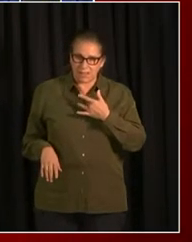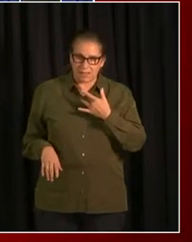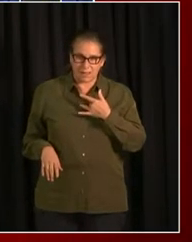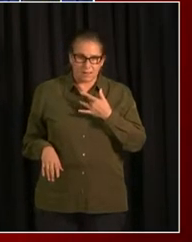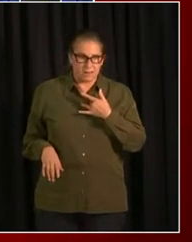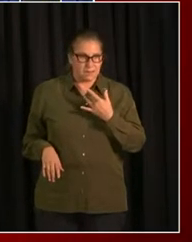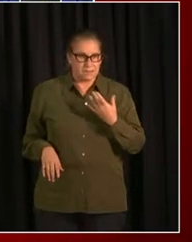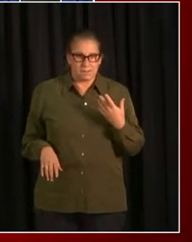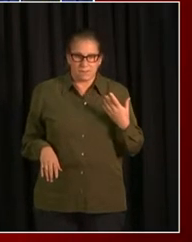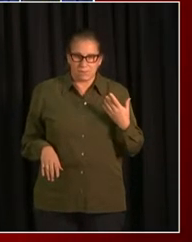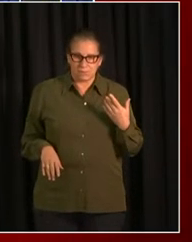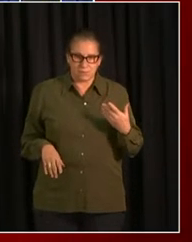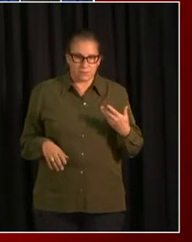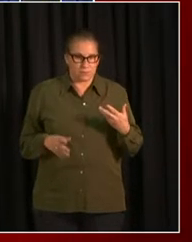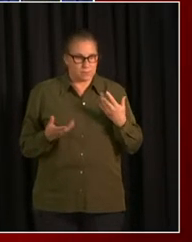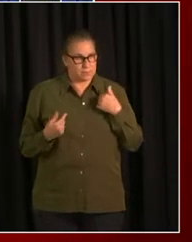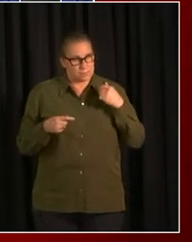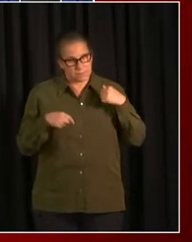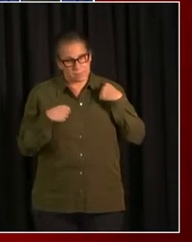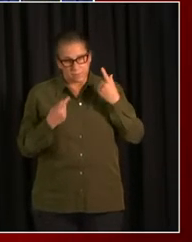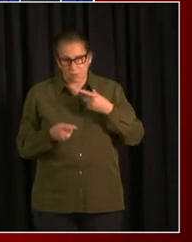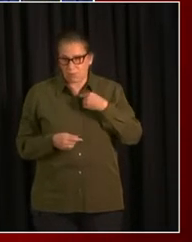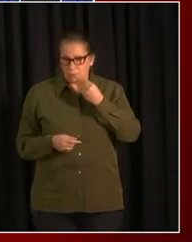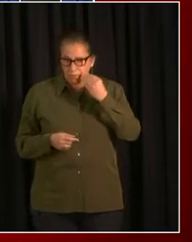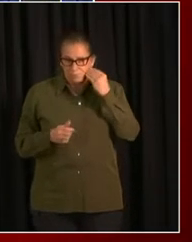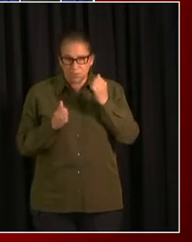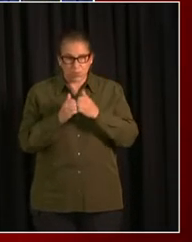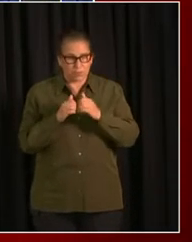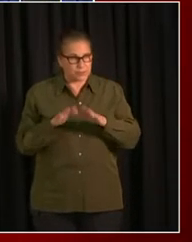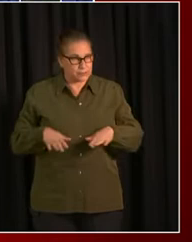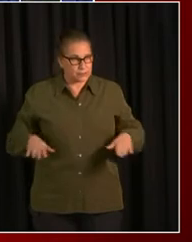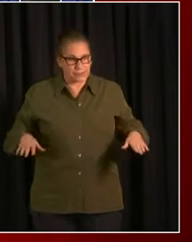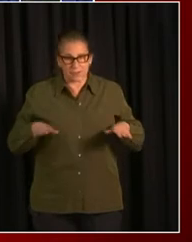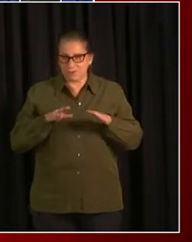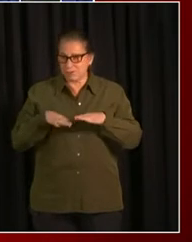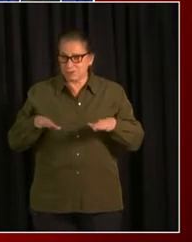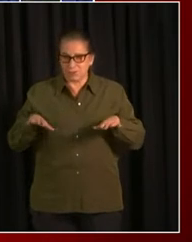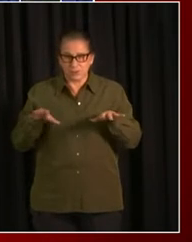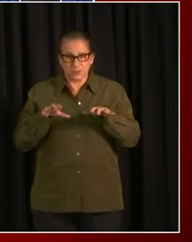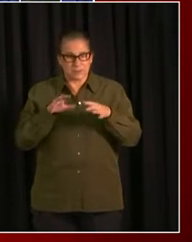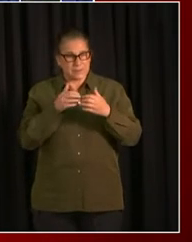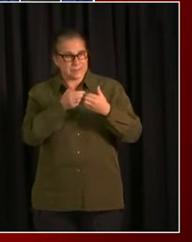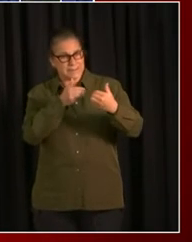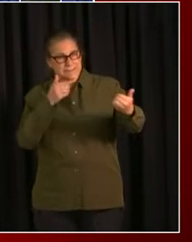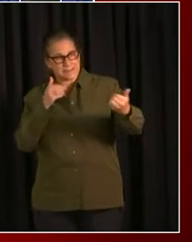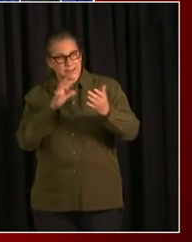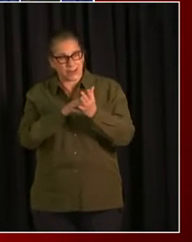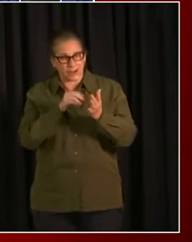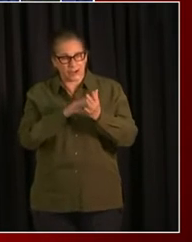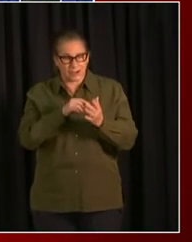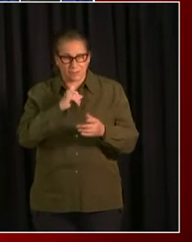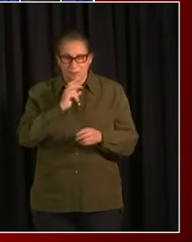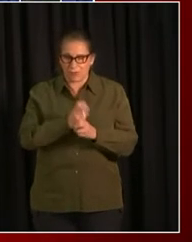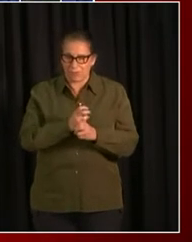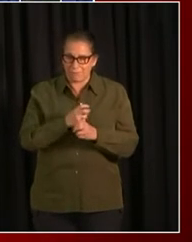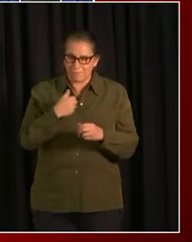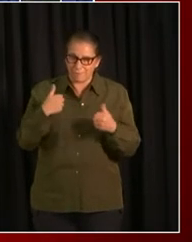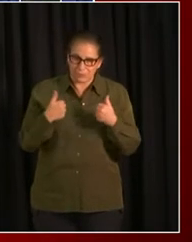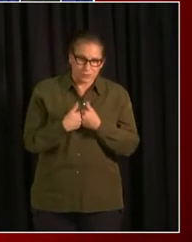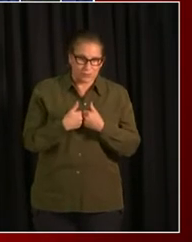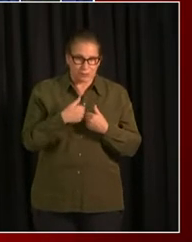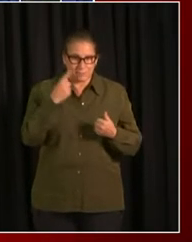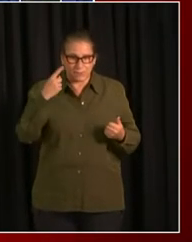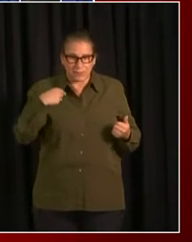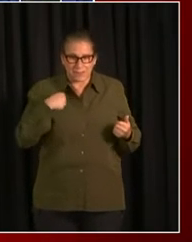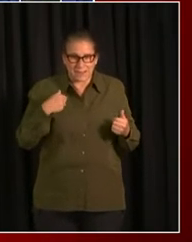weeks implementing distance learning, which is a completely inadequate form of education that's pulling working parents